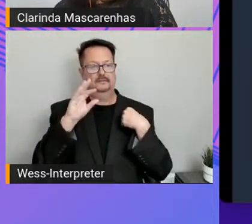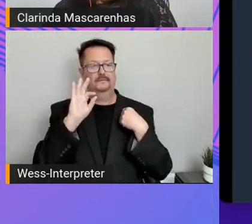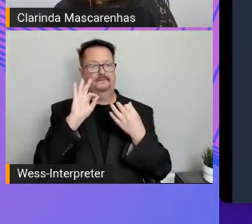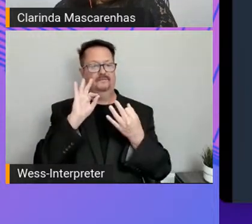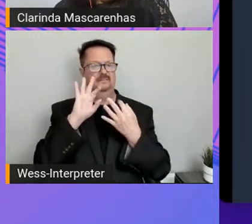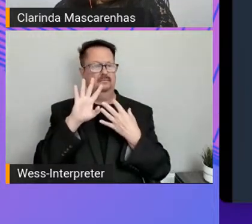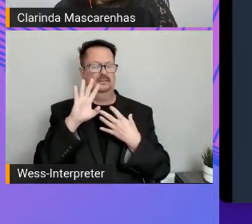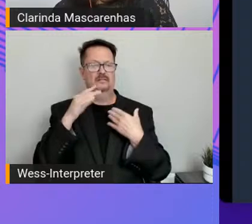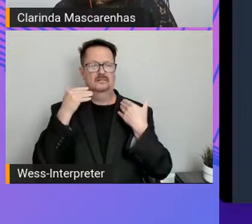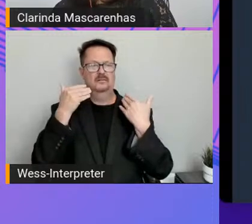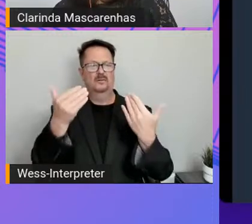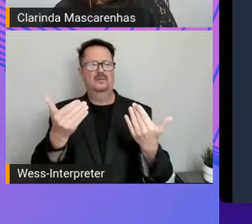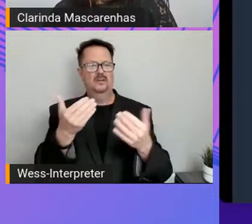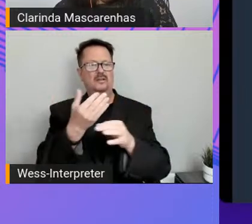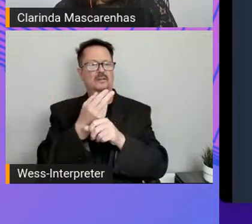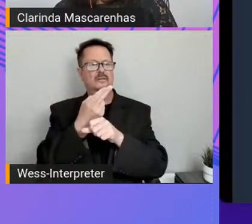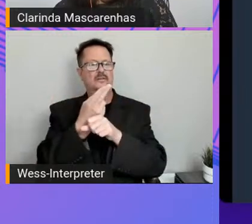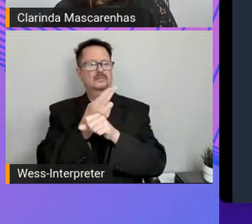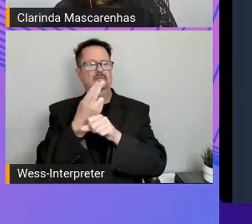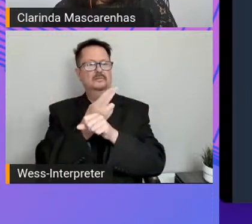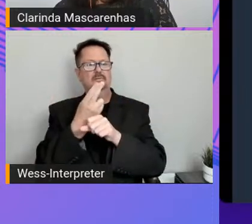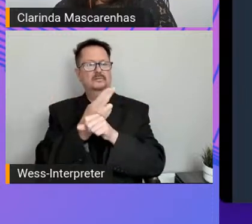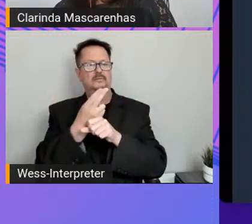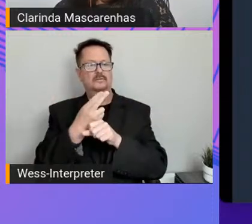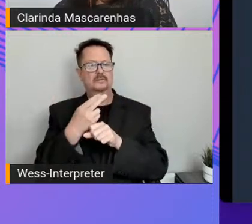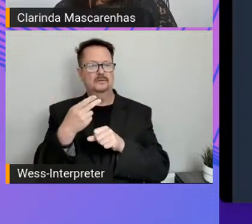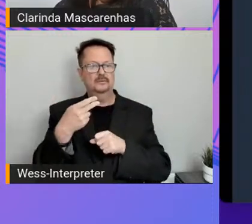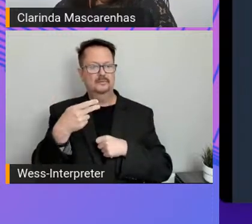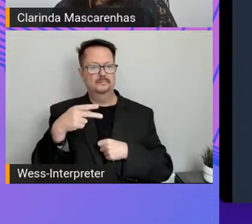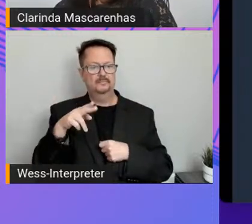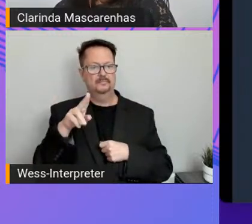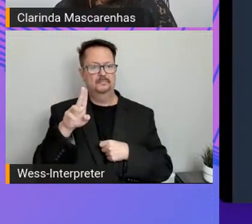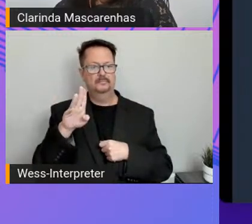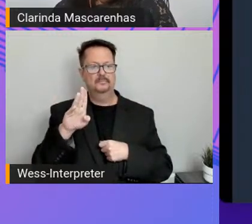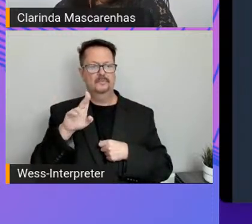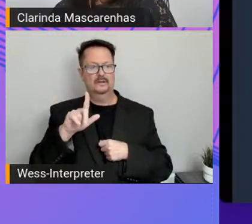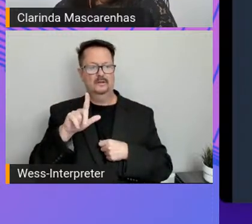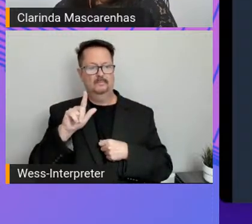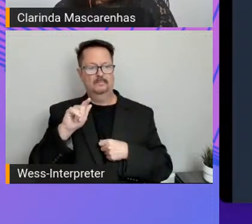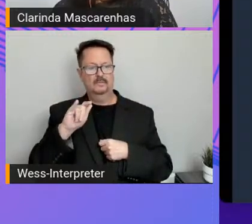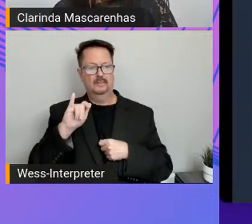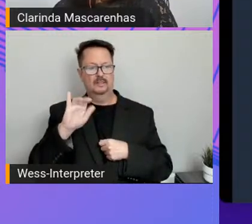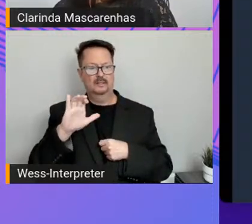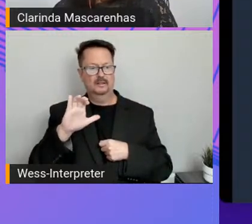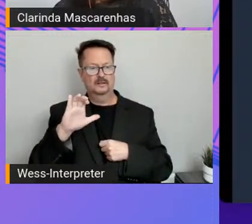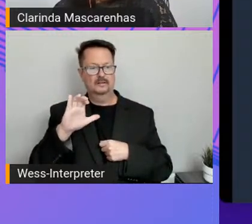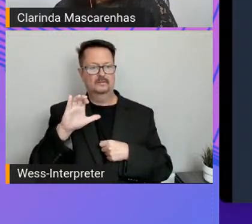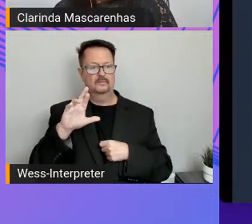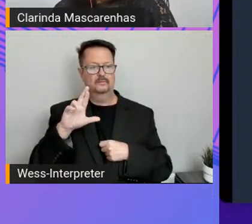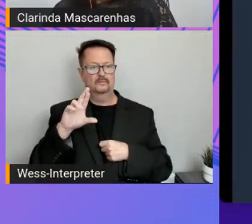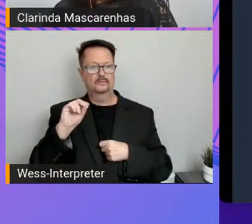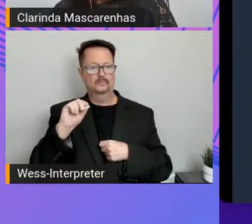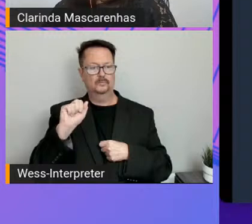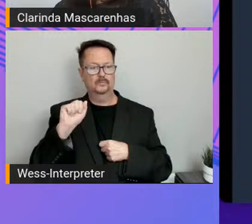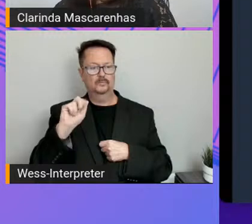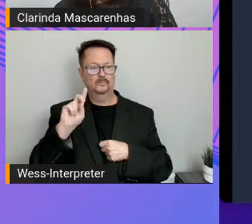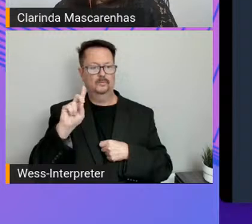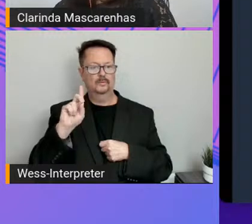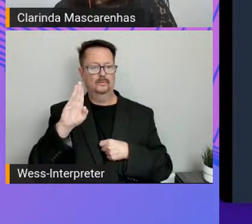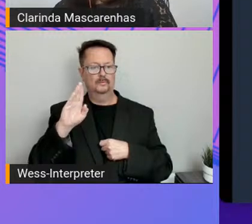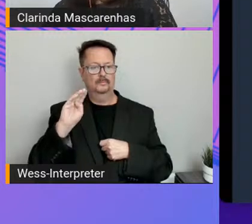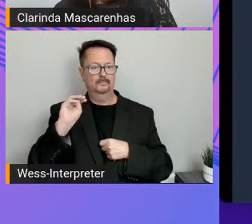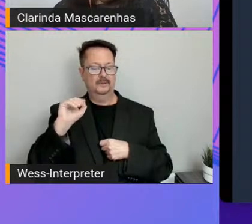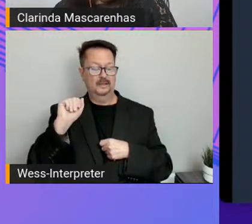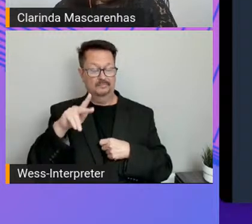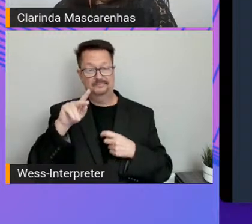to use our public roadmap, which is available on GitHub, to give us that feedback. So looking forward to hearing from you,